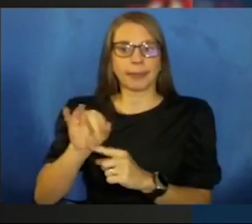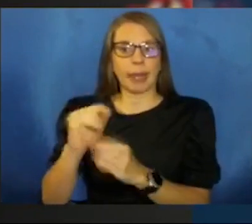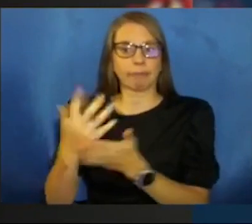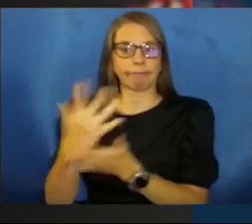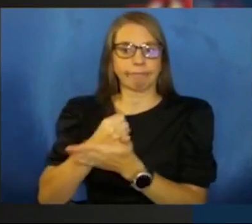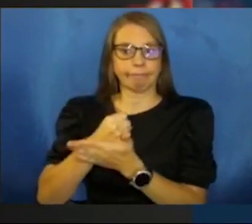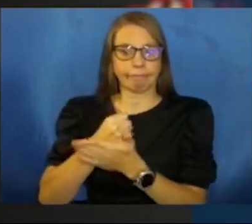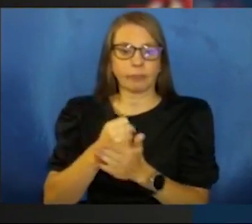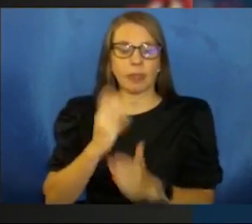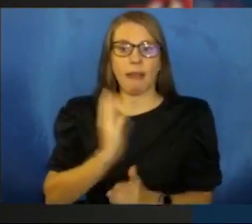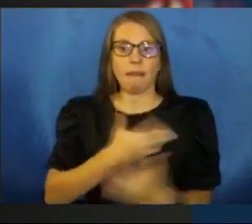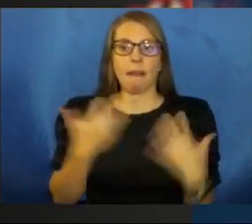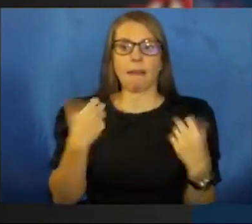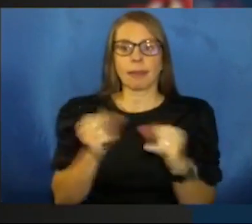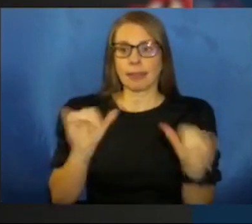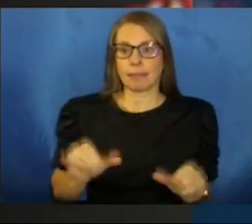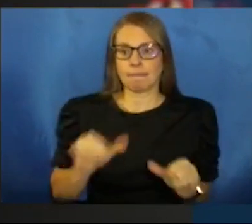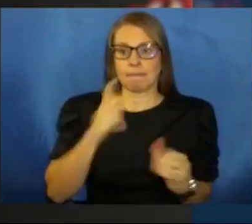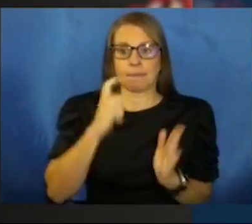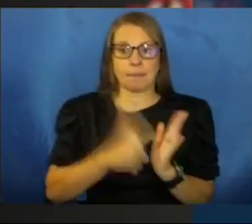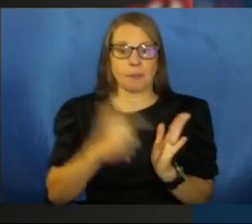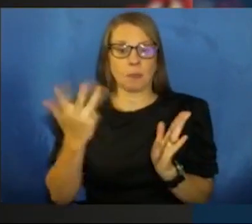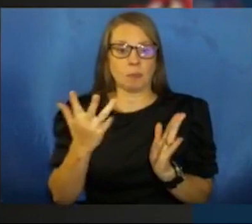system is that anywhere from